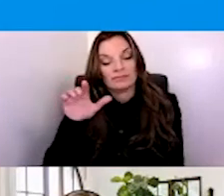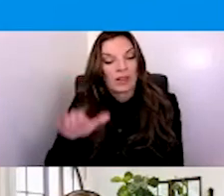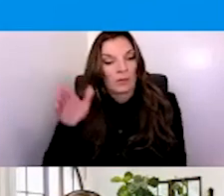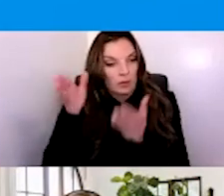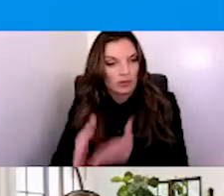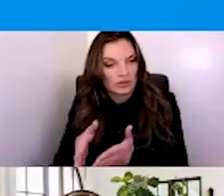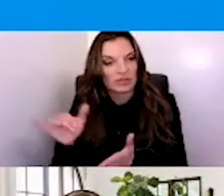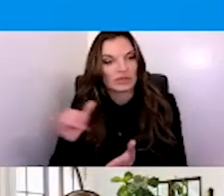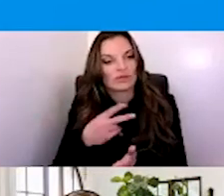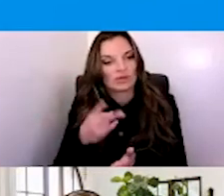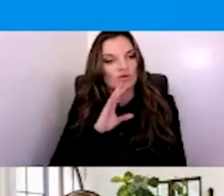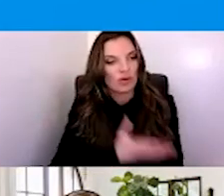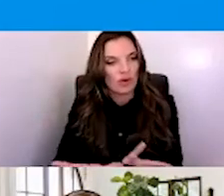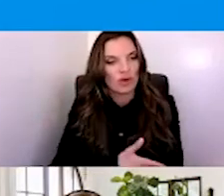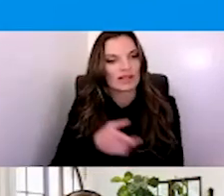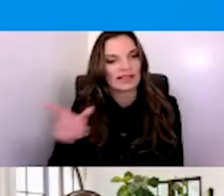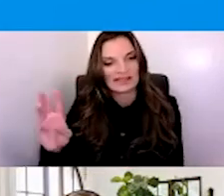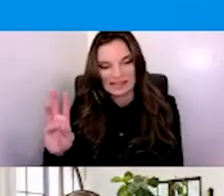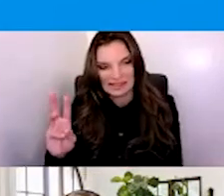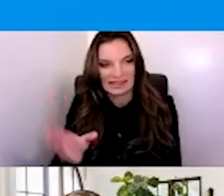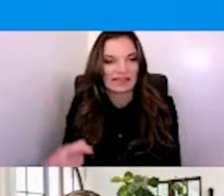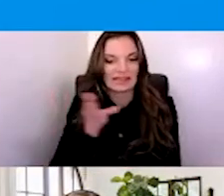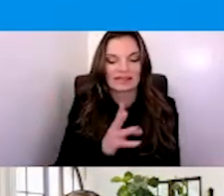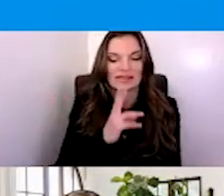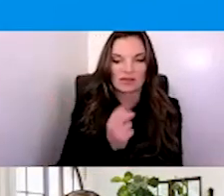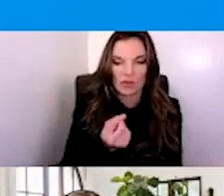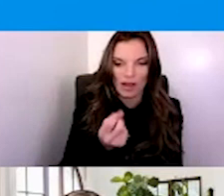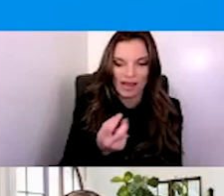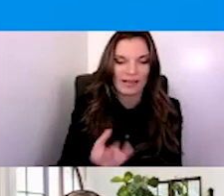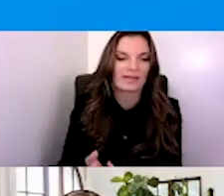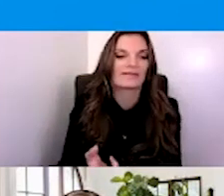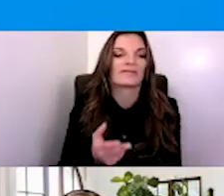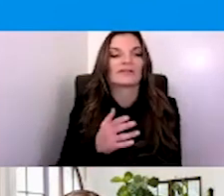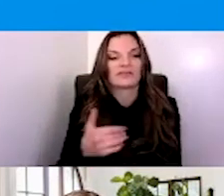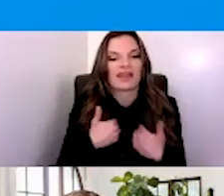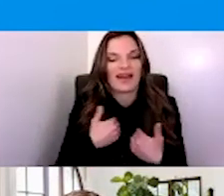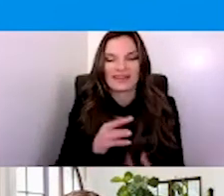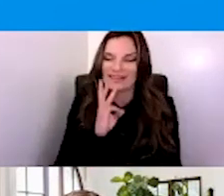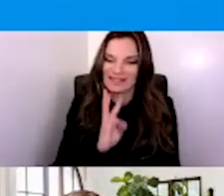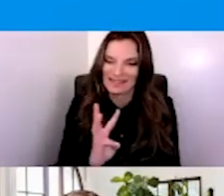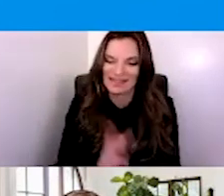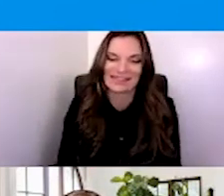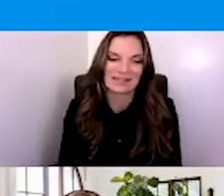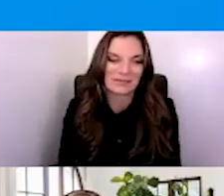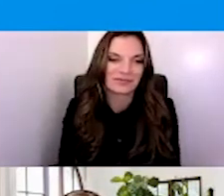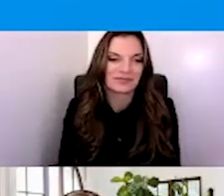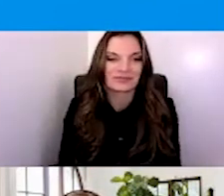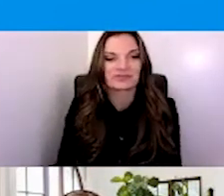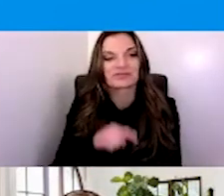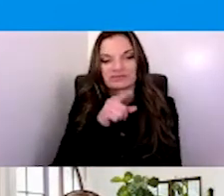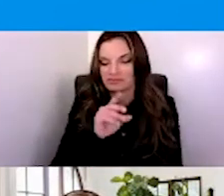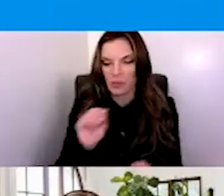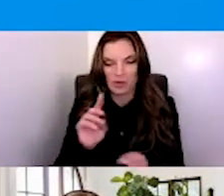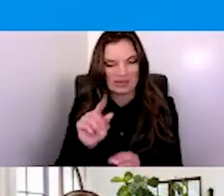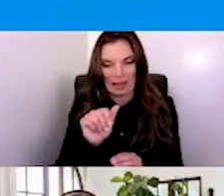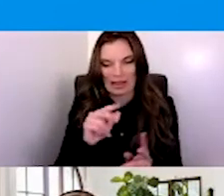So Eli is 16, our middle daughter is 12, our youngest is 6, and they do not have disabilities. And